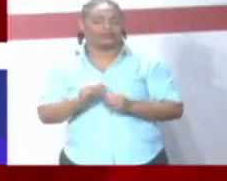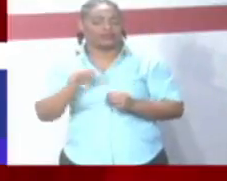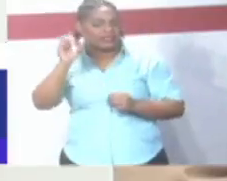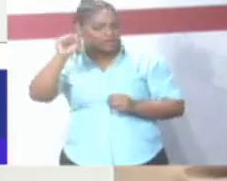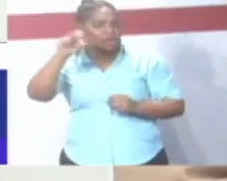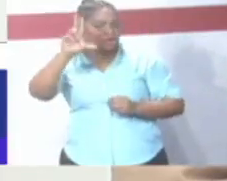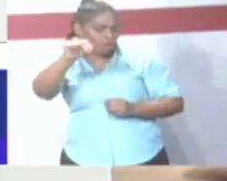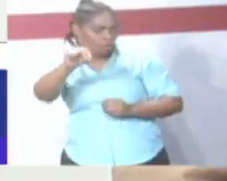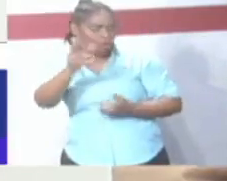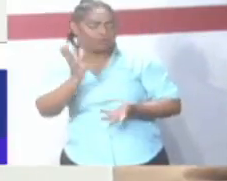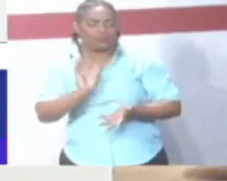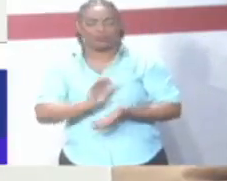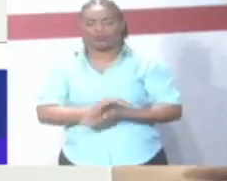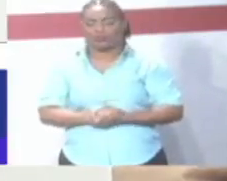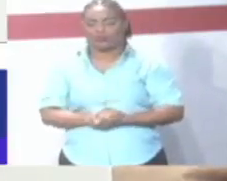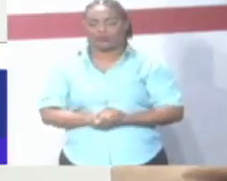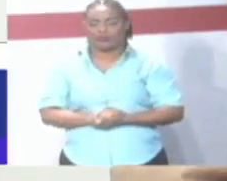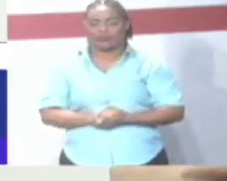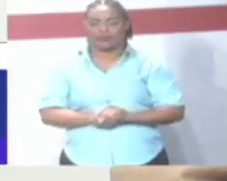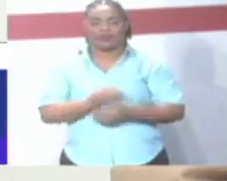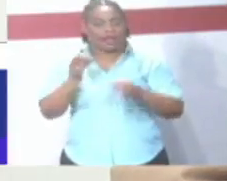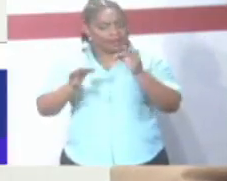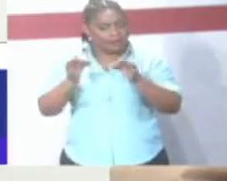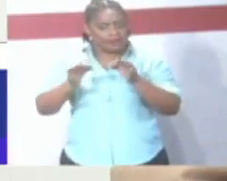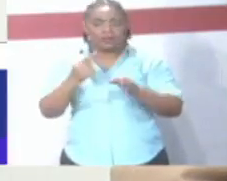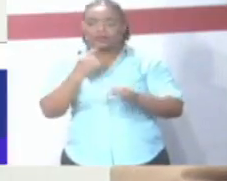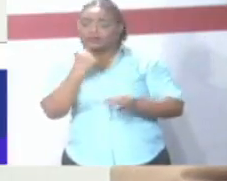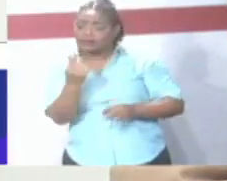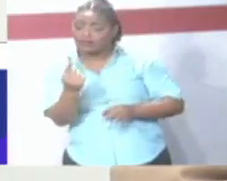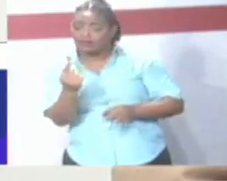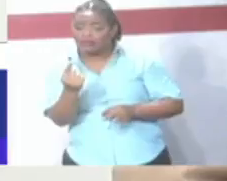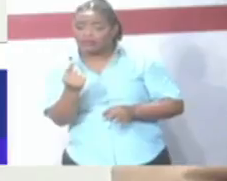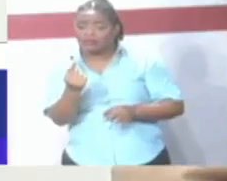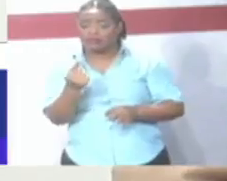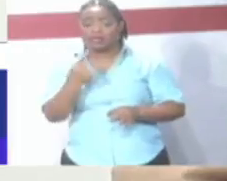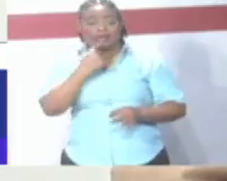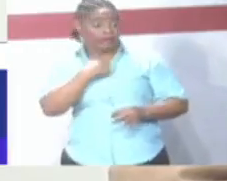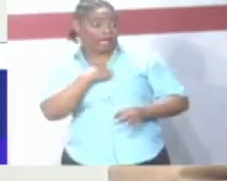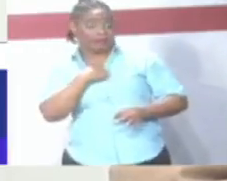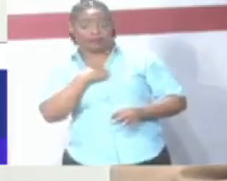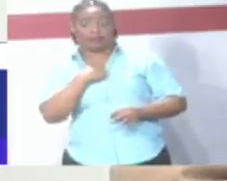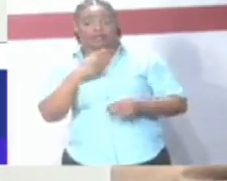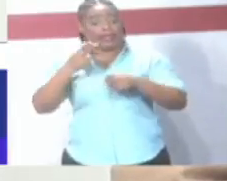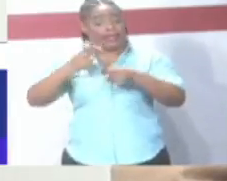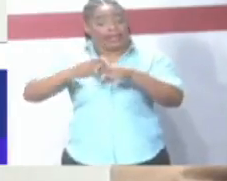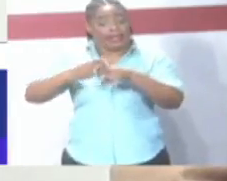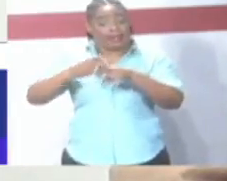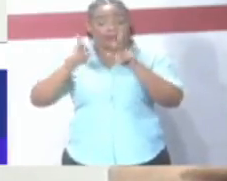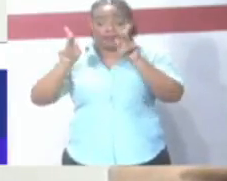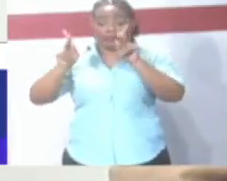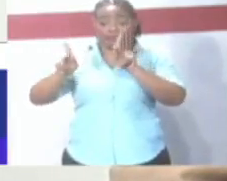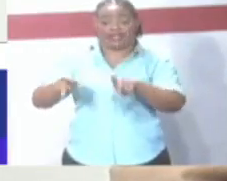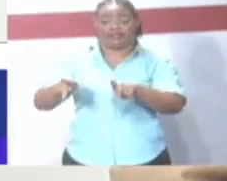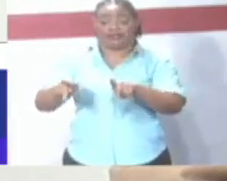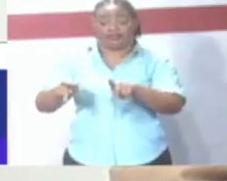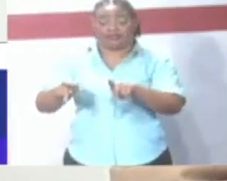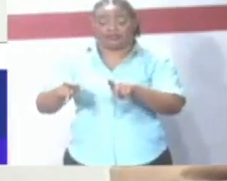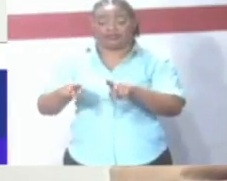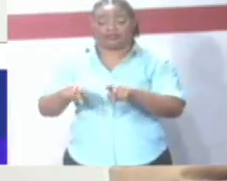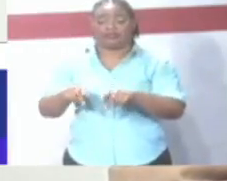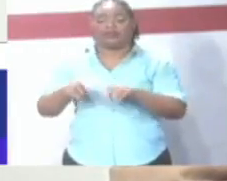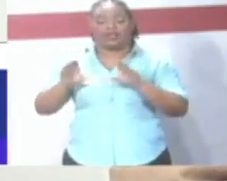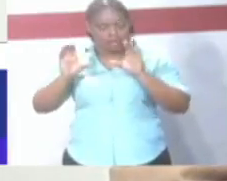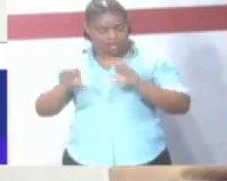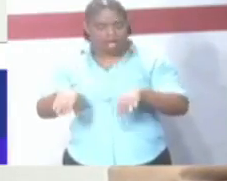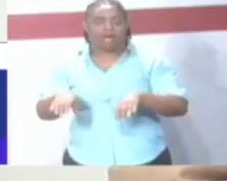if you send the person's name and contact number to us offline, we can certainly look into it.